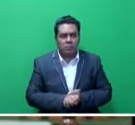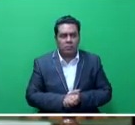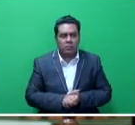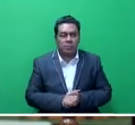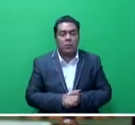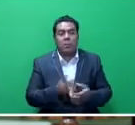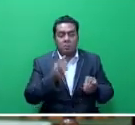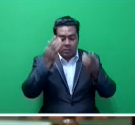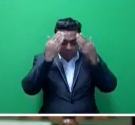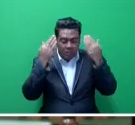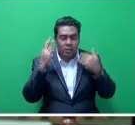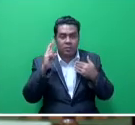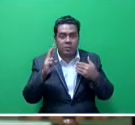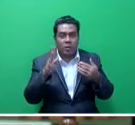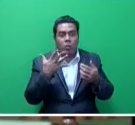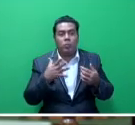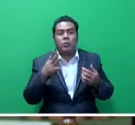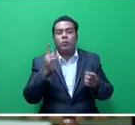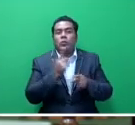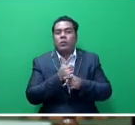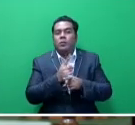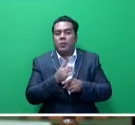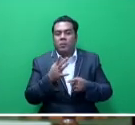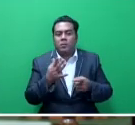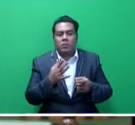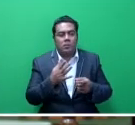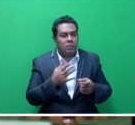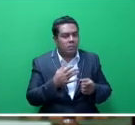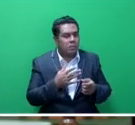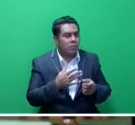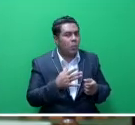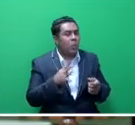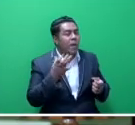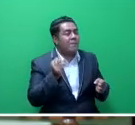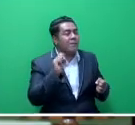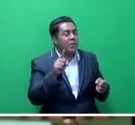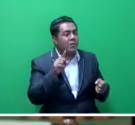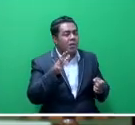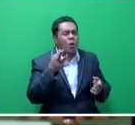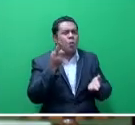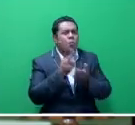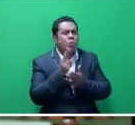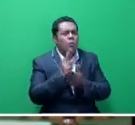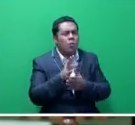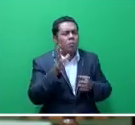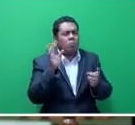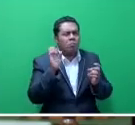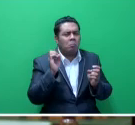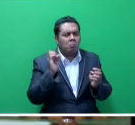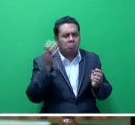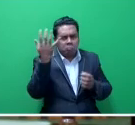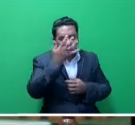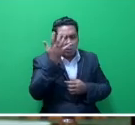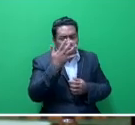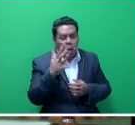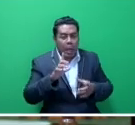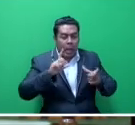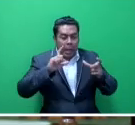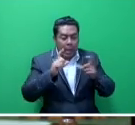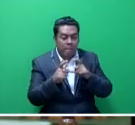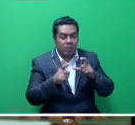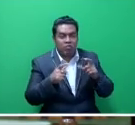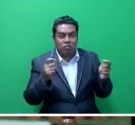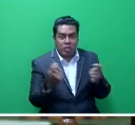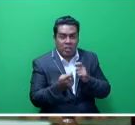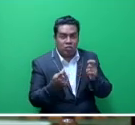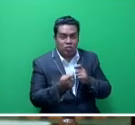Mr. Speaker, sir, when we speak of future-proofing Fiji, we have to acknowledge the very real threats that are out there, like climate change, and